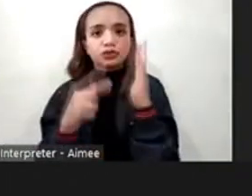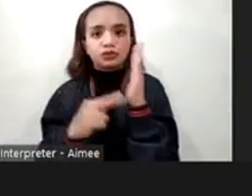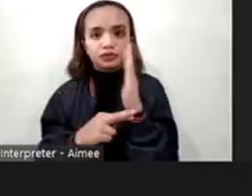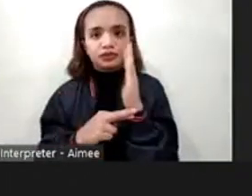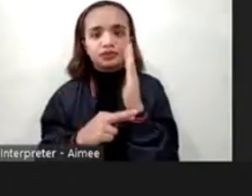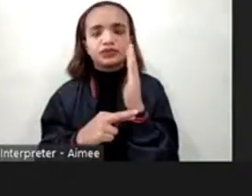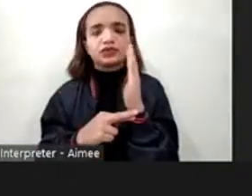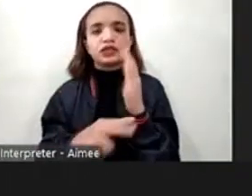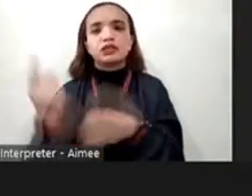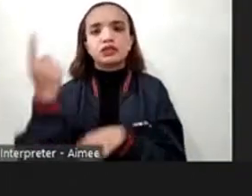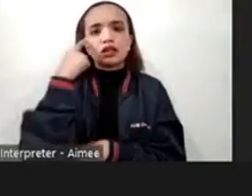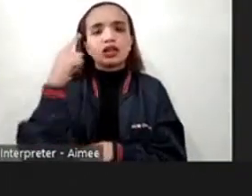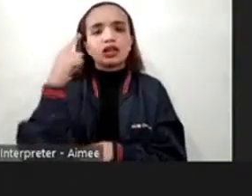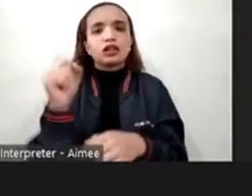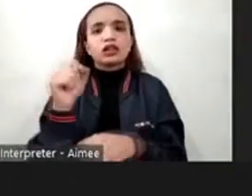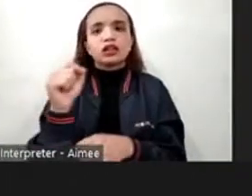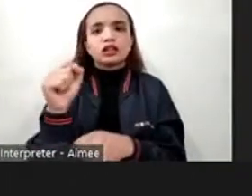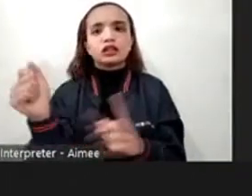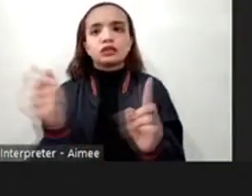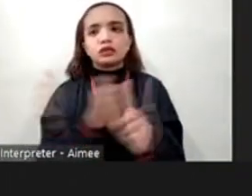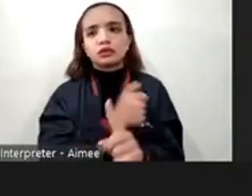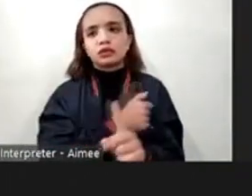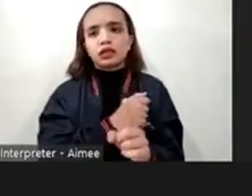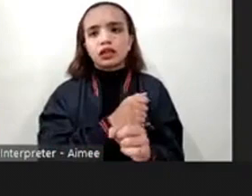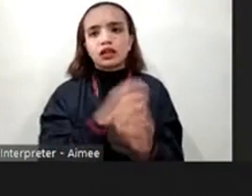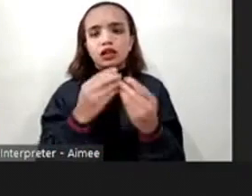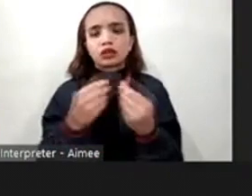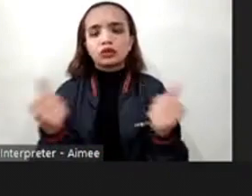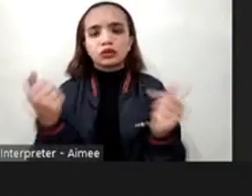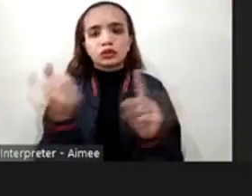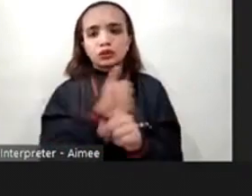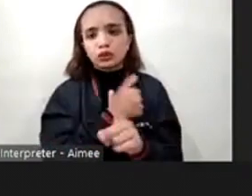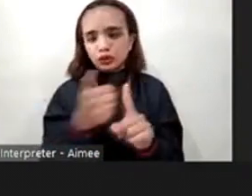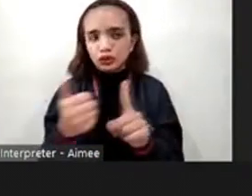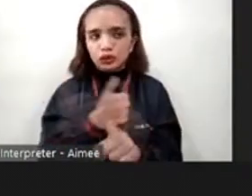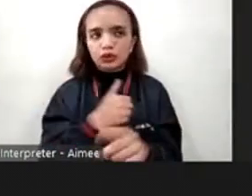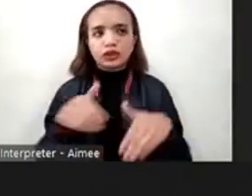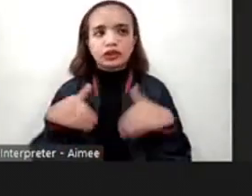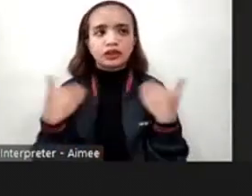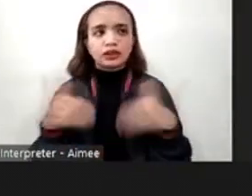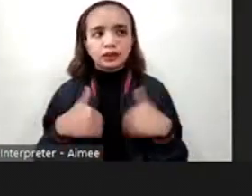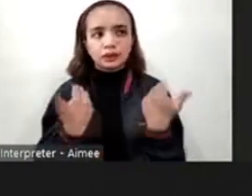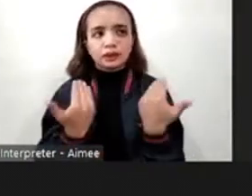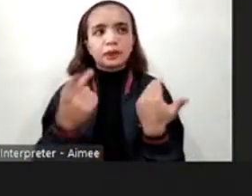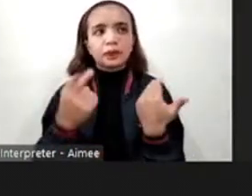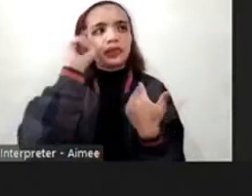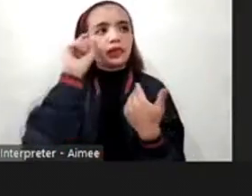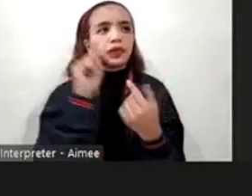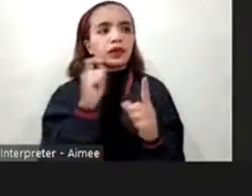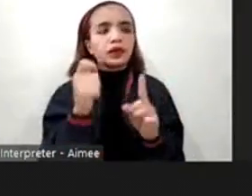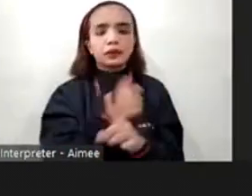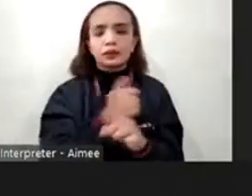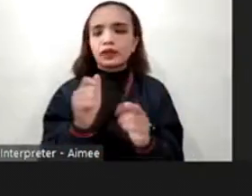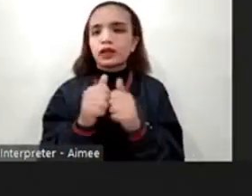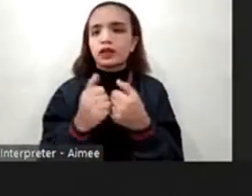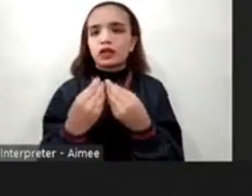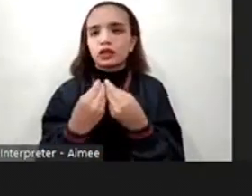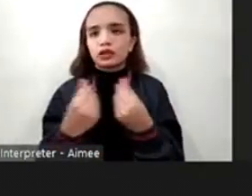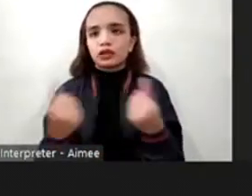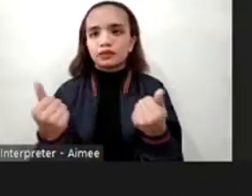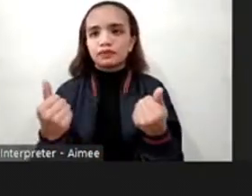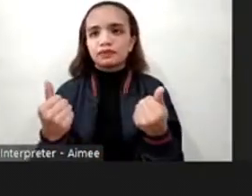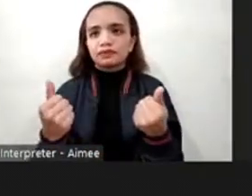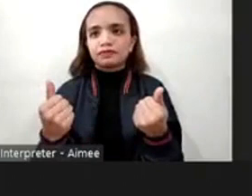Response to Sexual Abuse of Children and Adolescents and the WHO Guideline Development Group on Responding to Child